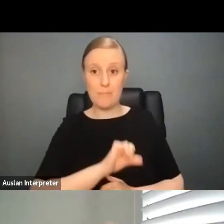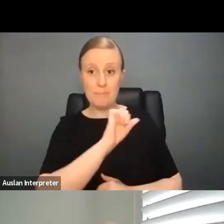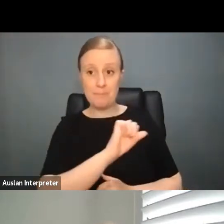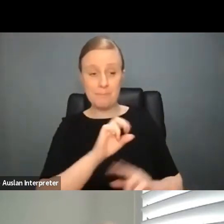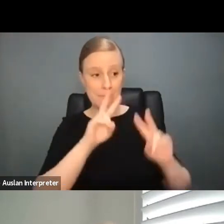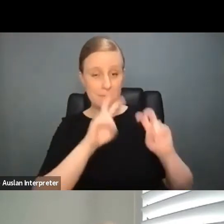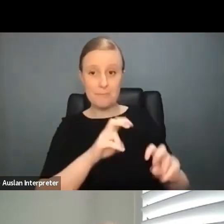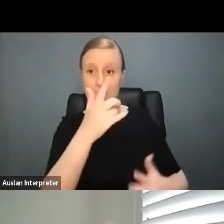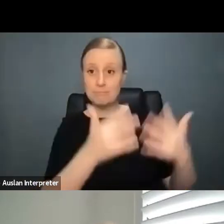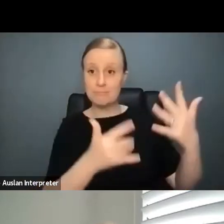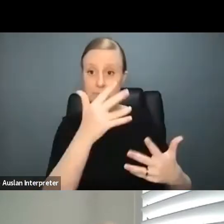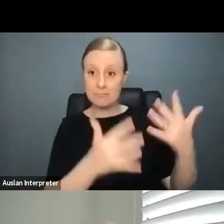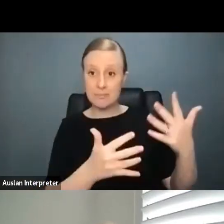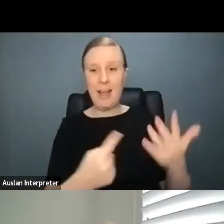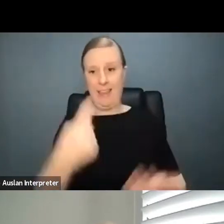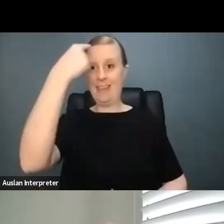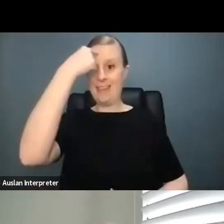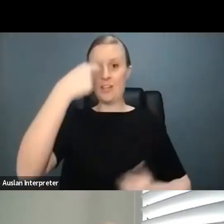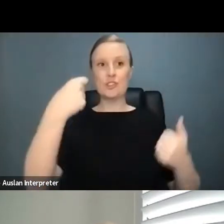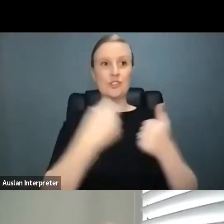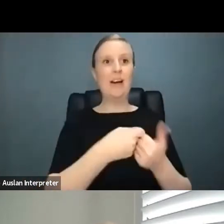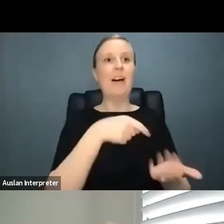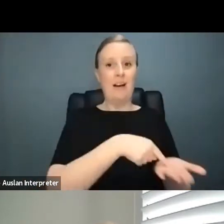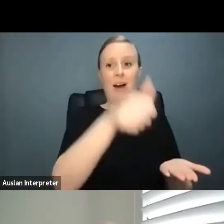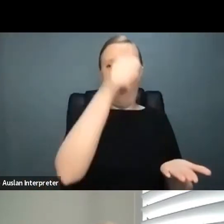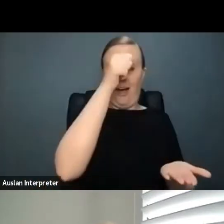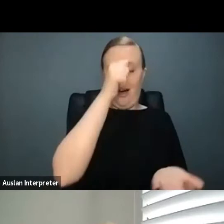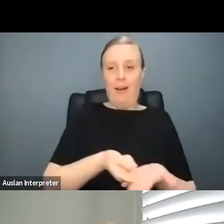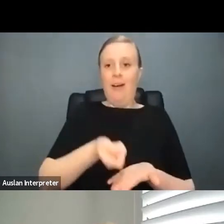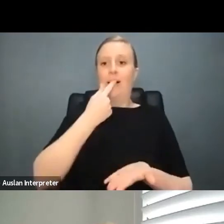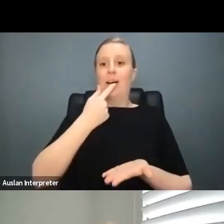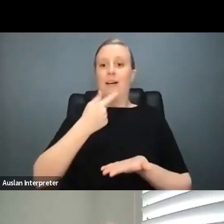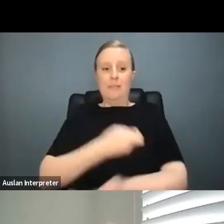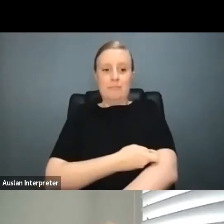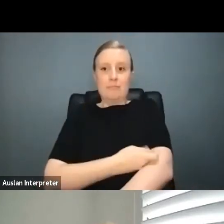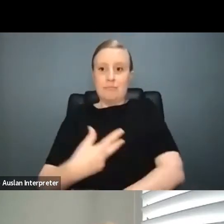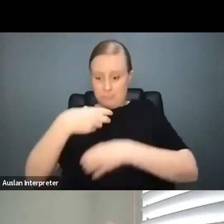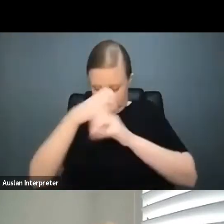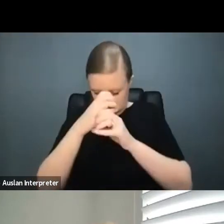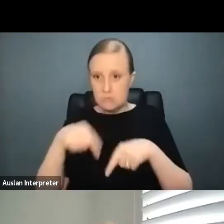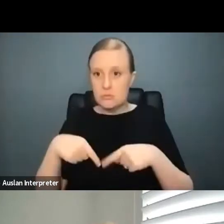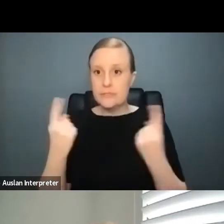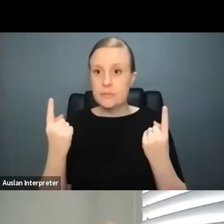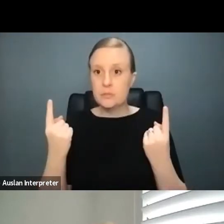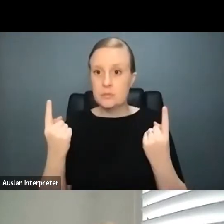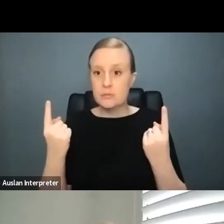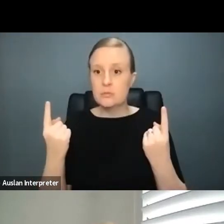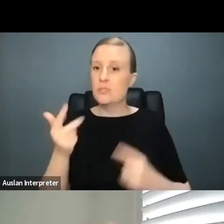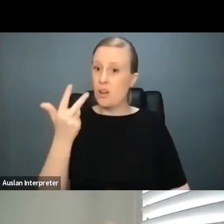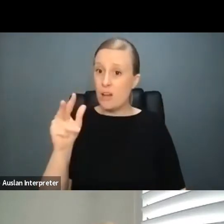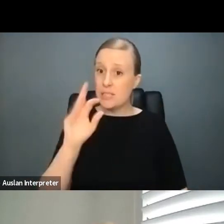data. Now when I hear that, my mind goes